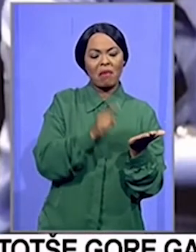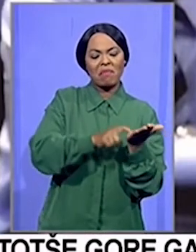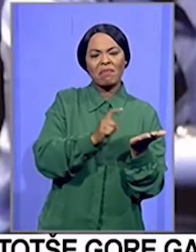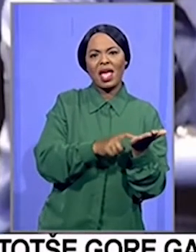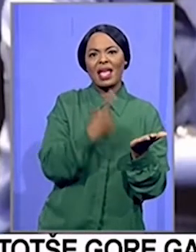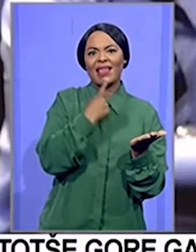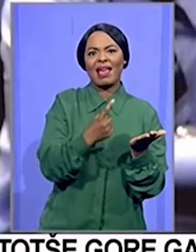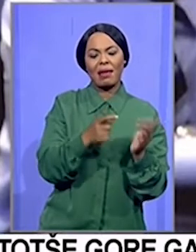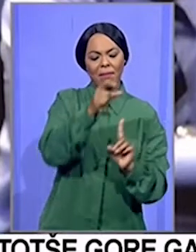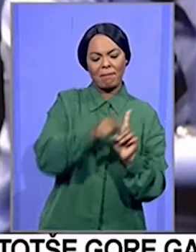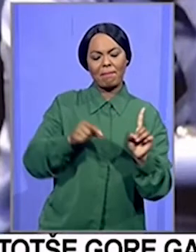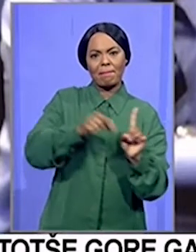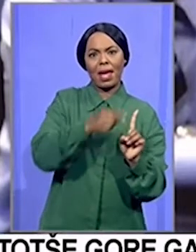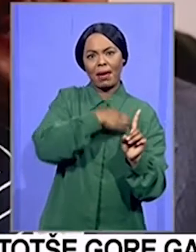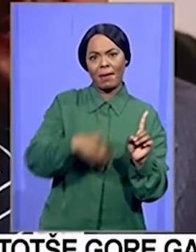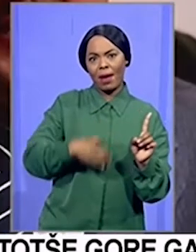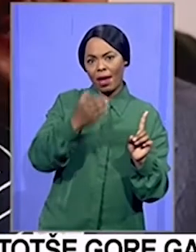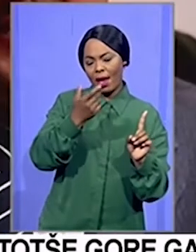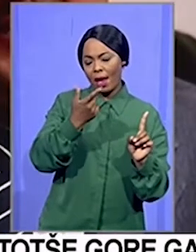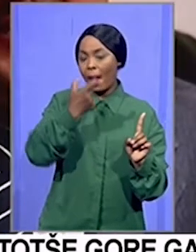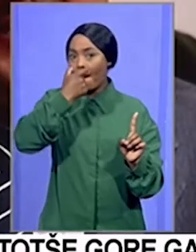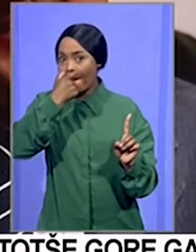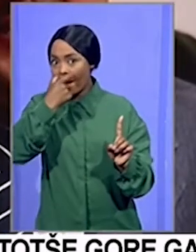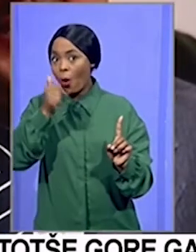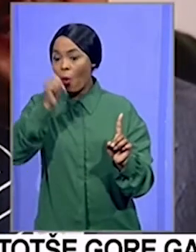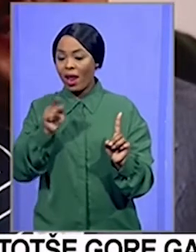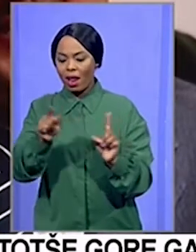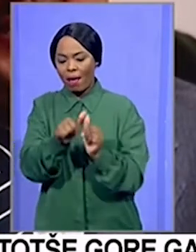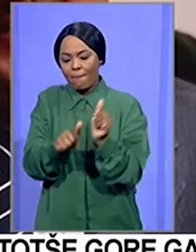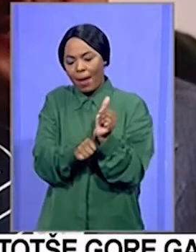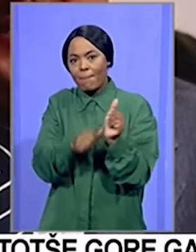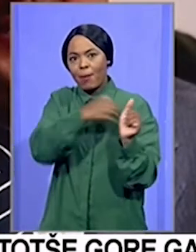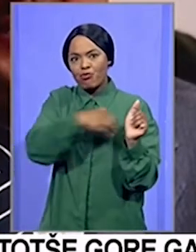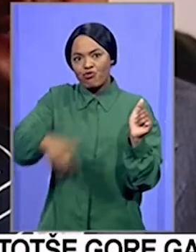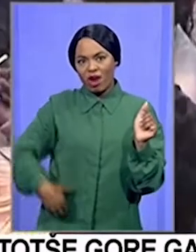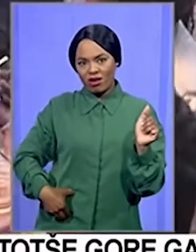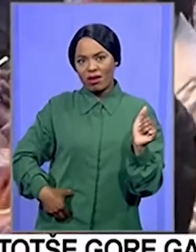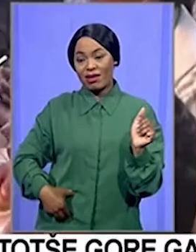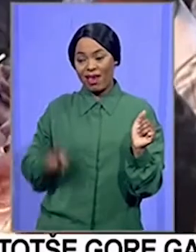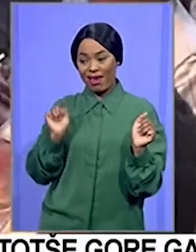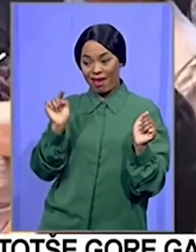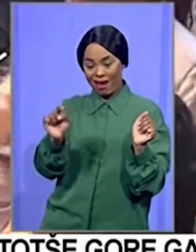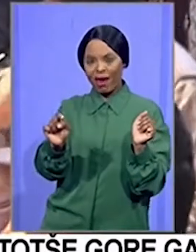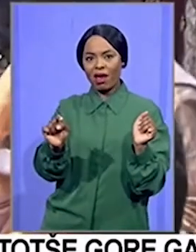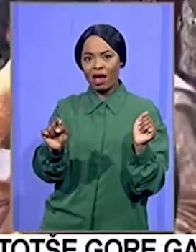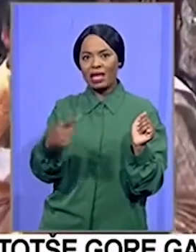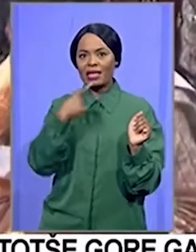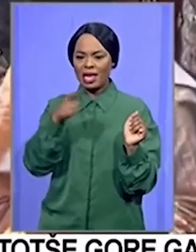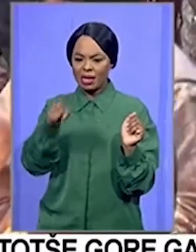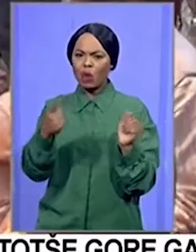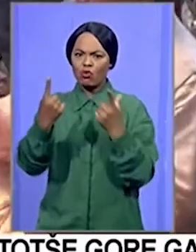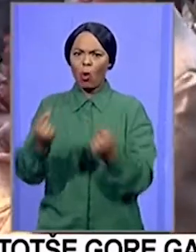President Ramaphosa o le kana buwe le motlatsa presidente ba bolela gore ba swantse go ba